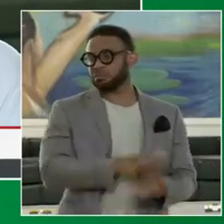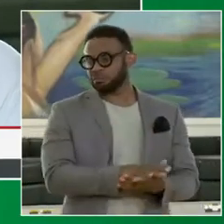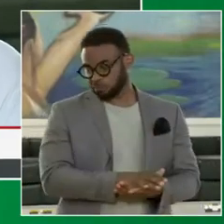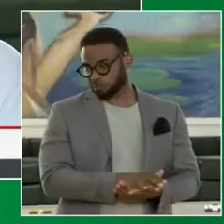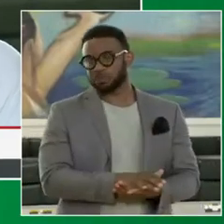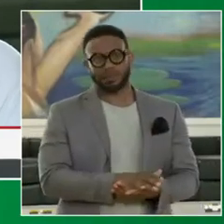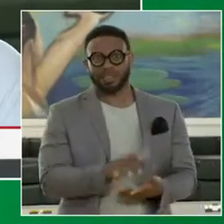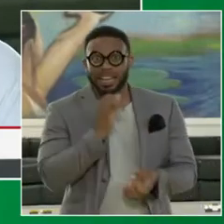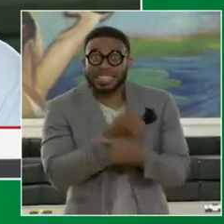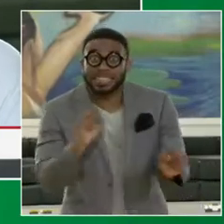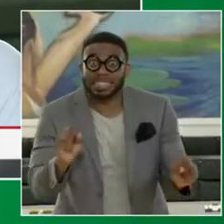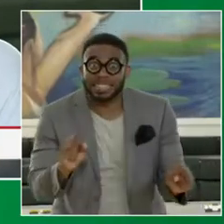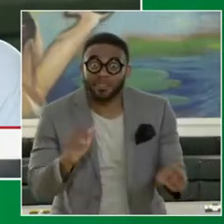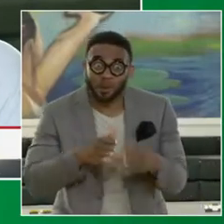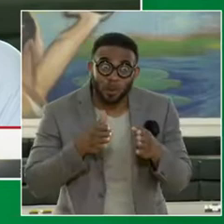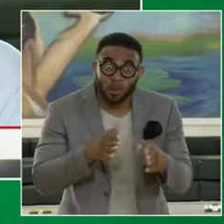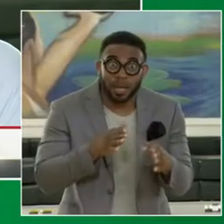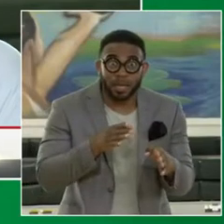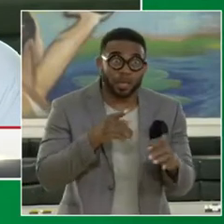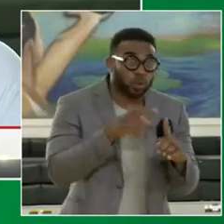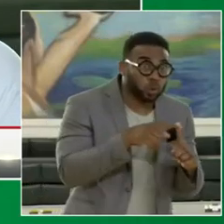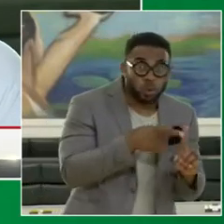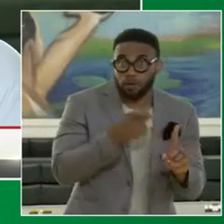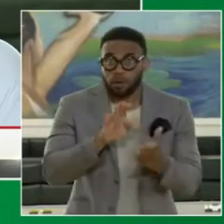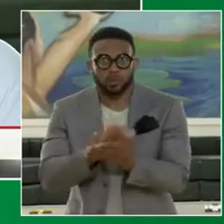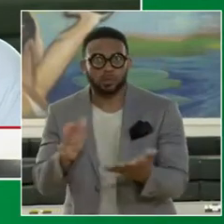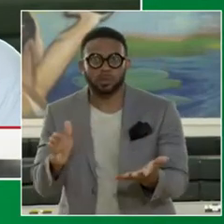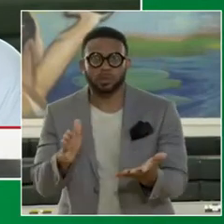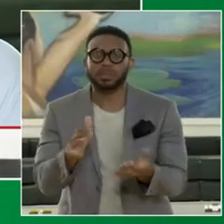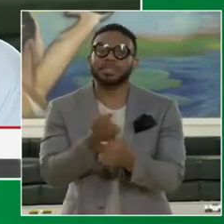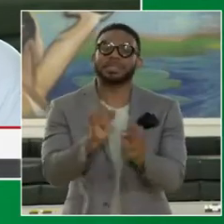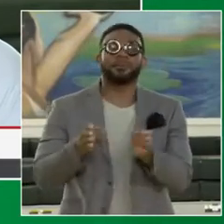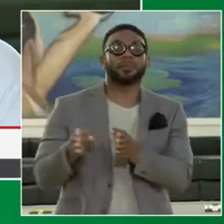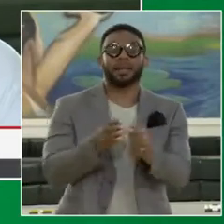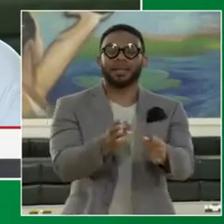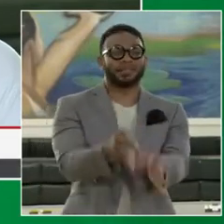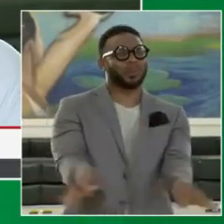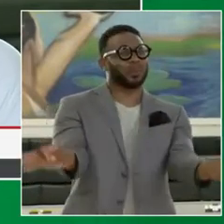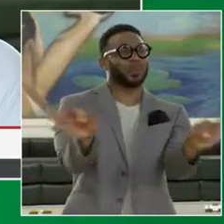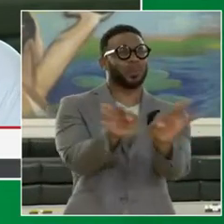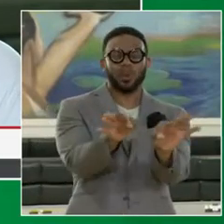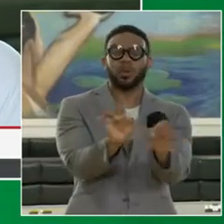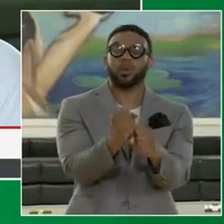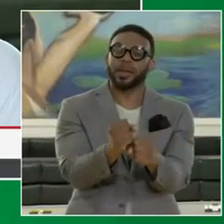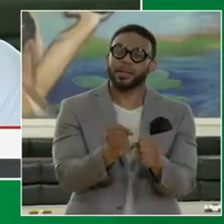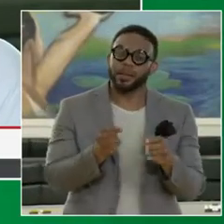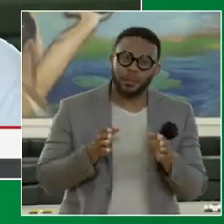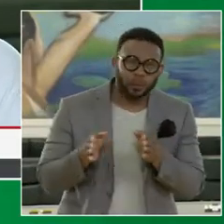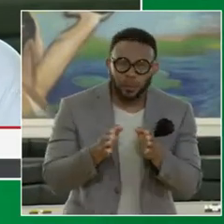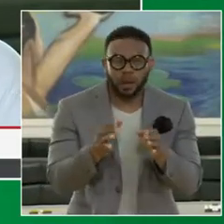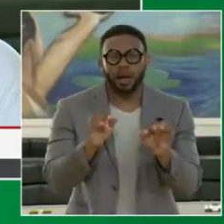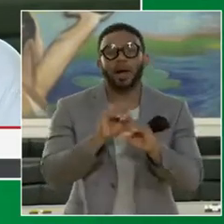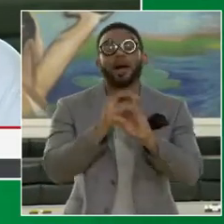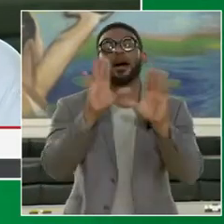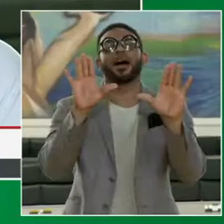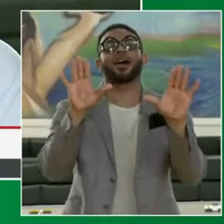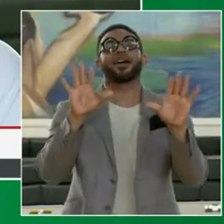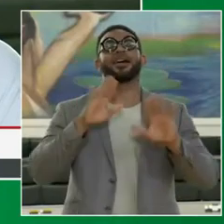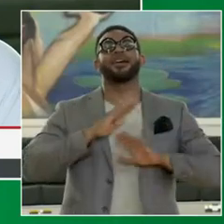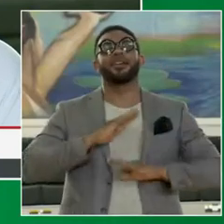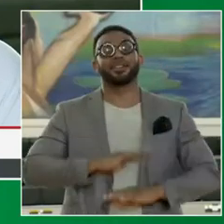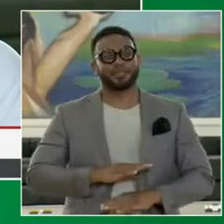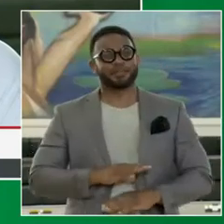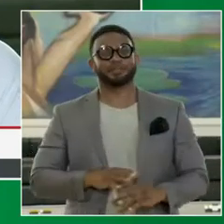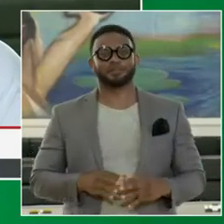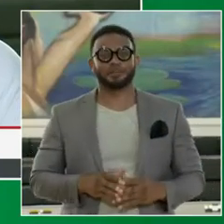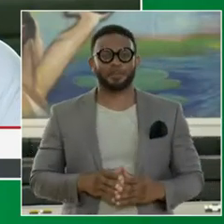if they're not safe on their way to and from school. And so Safe Passages creates that safe way for them to get to and from